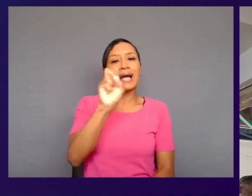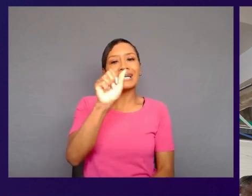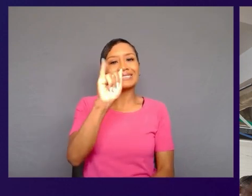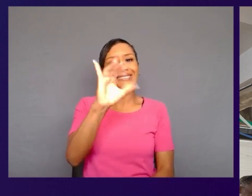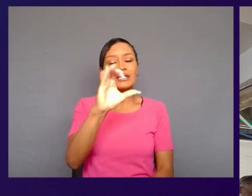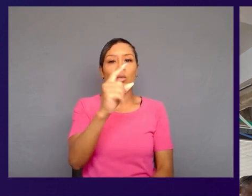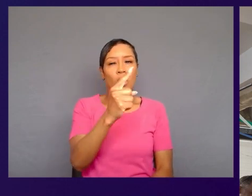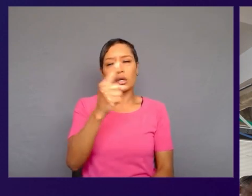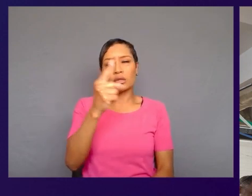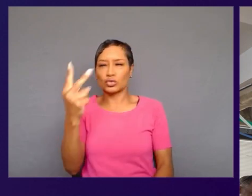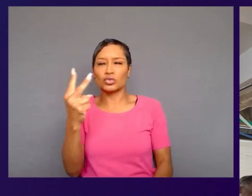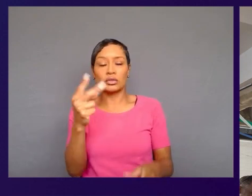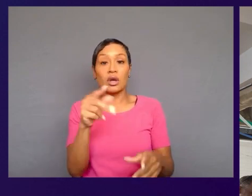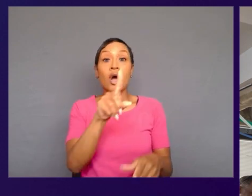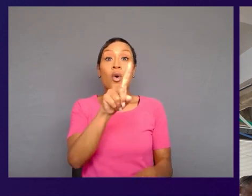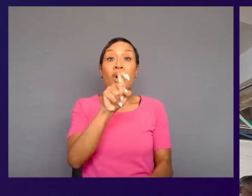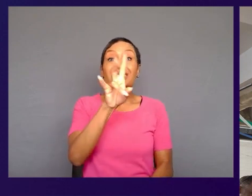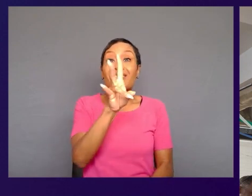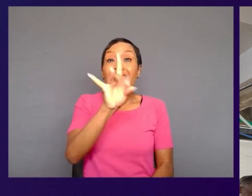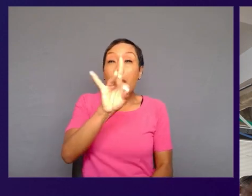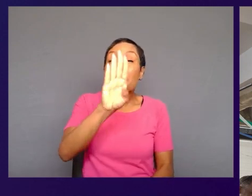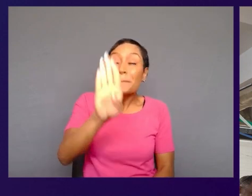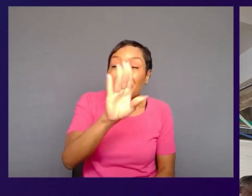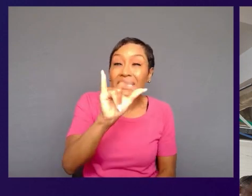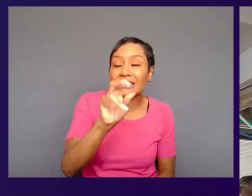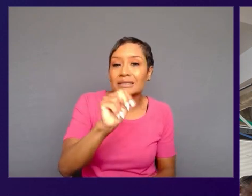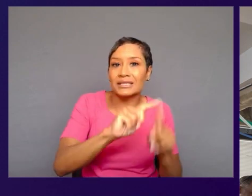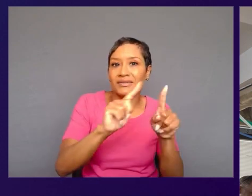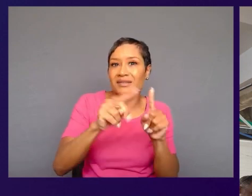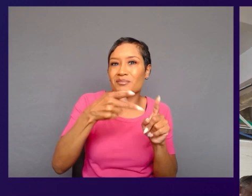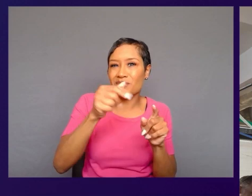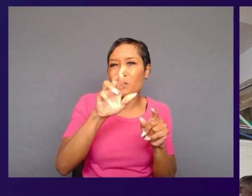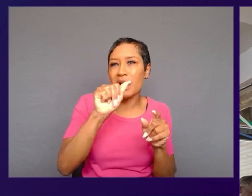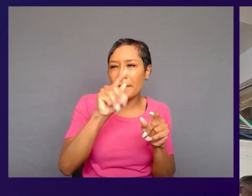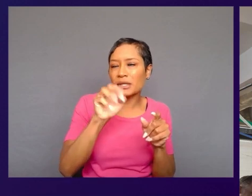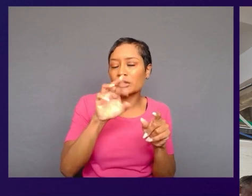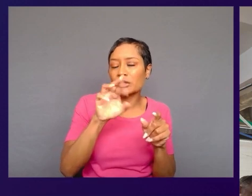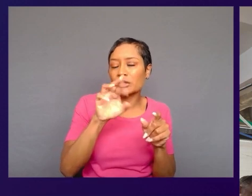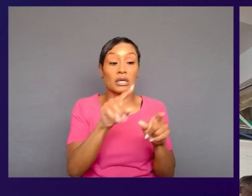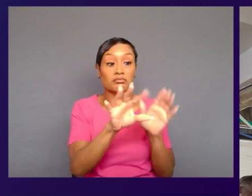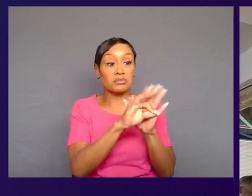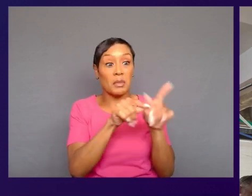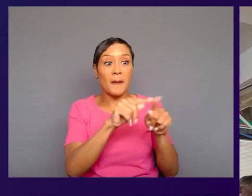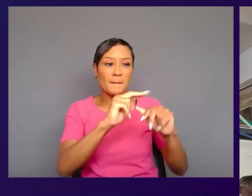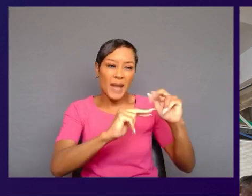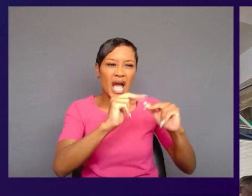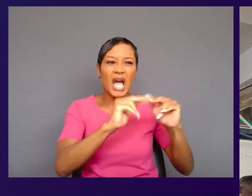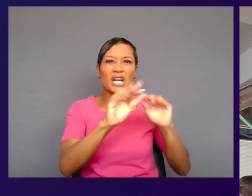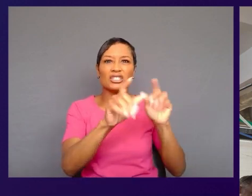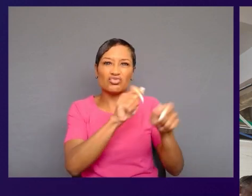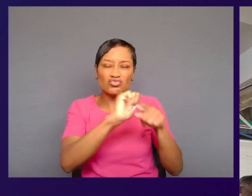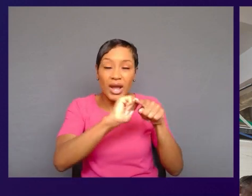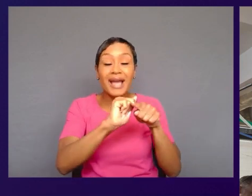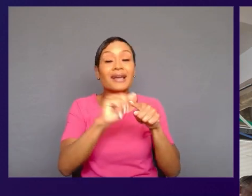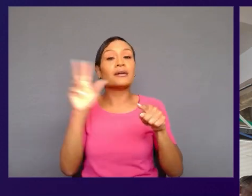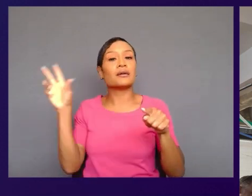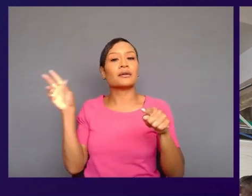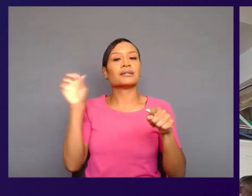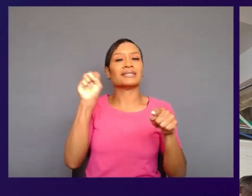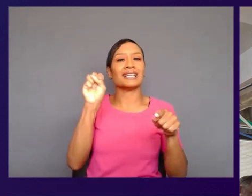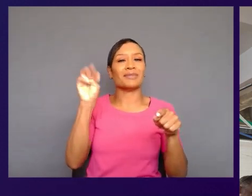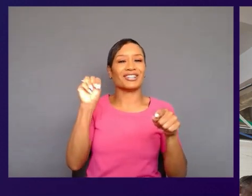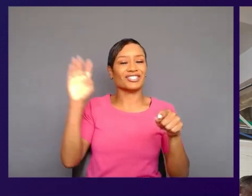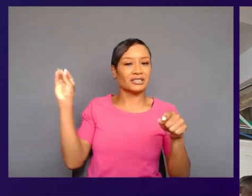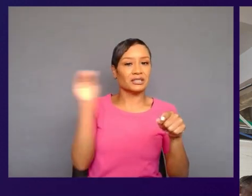178 billion parameters. They've chosen to build and train their models using Amazon SageMaker with their data